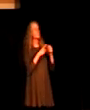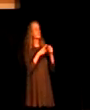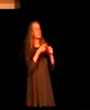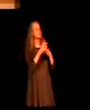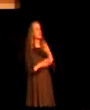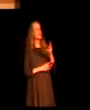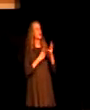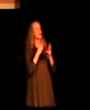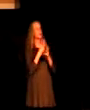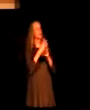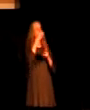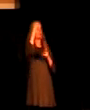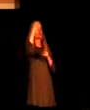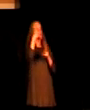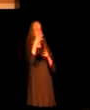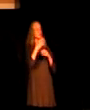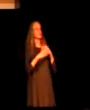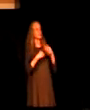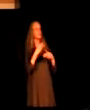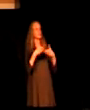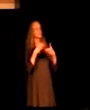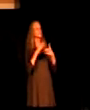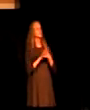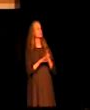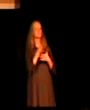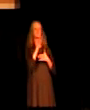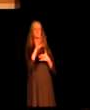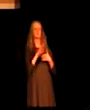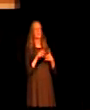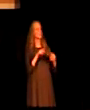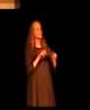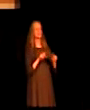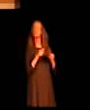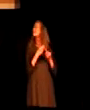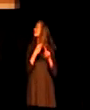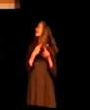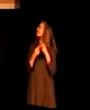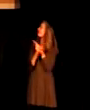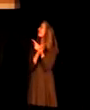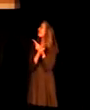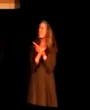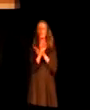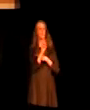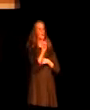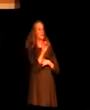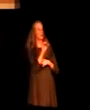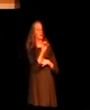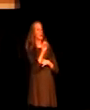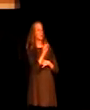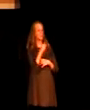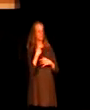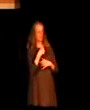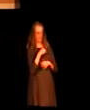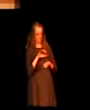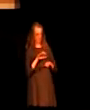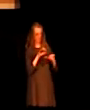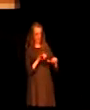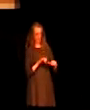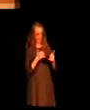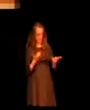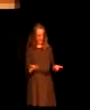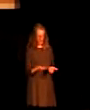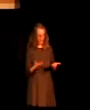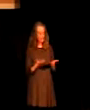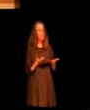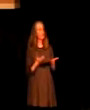global photosynthesis from MODIS. It had never been done anywhere on Earth, and so we did it here. And this